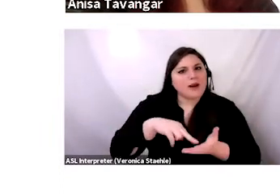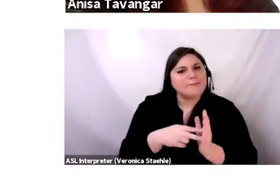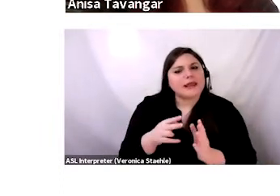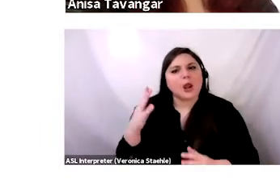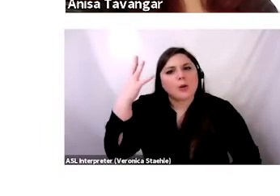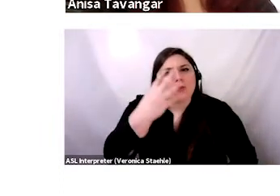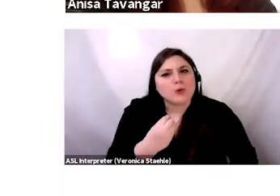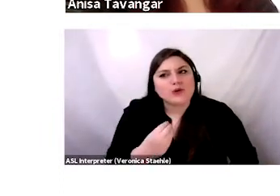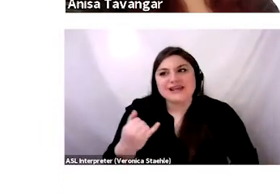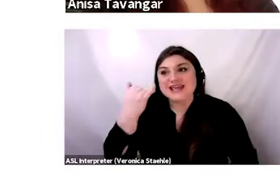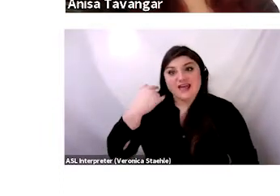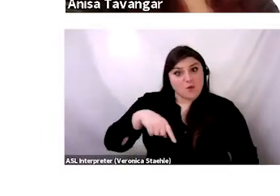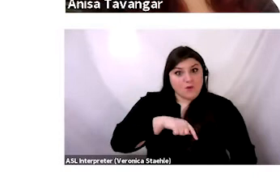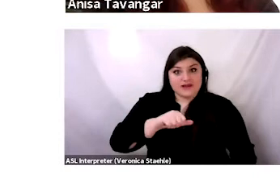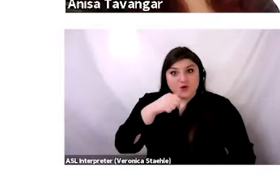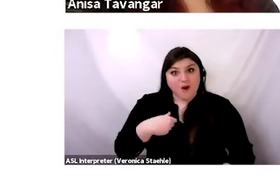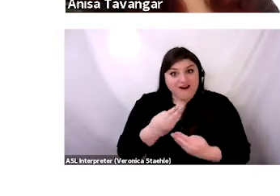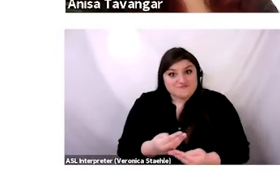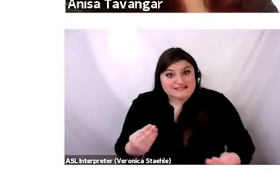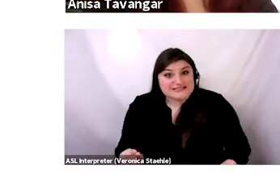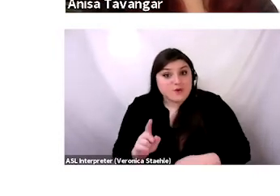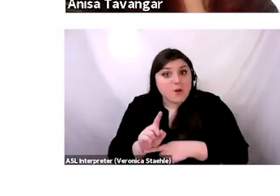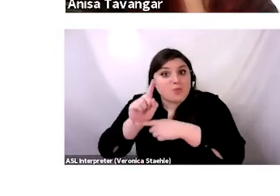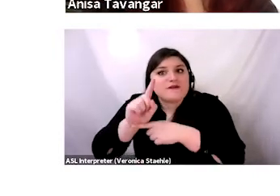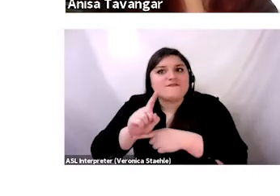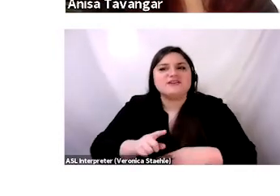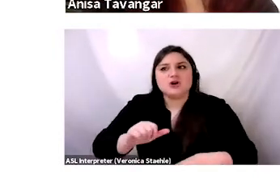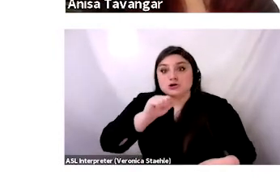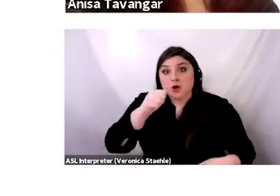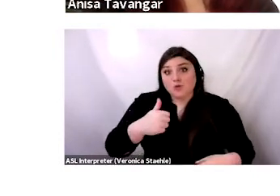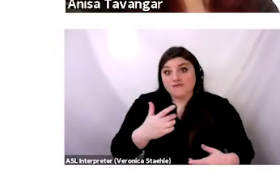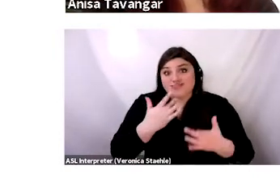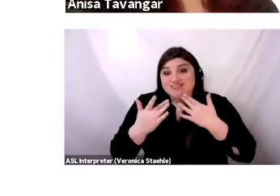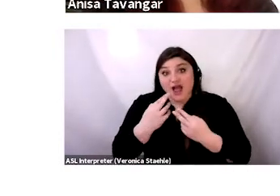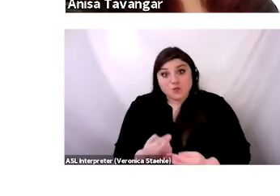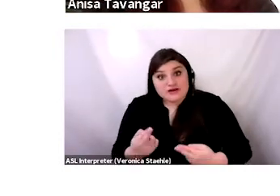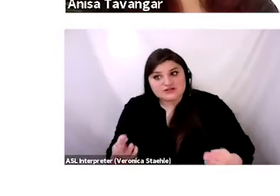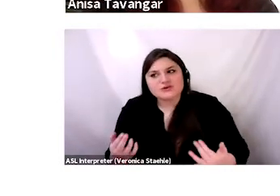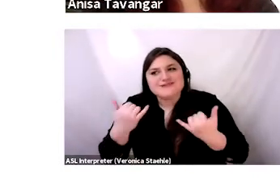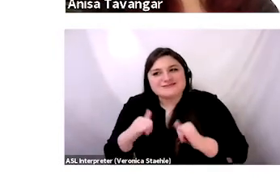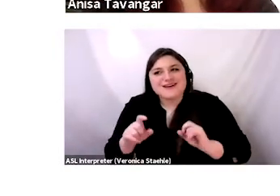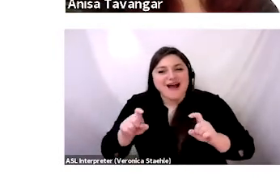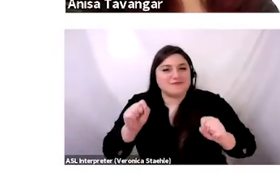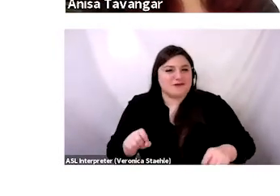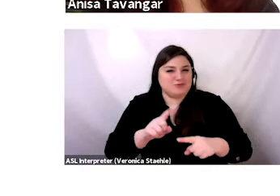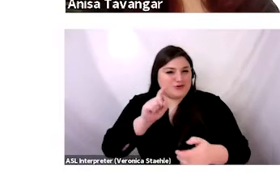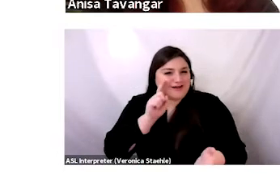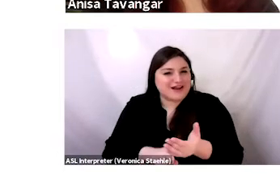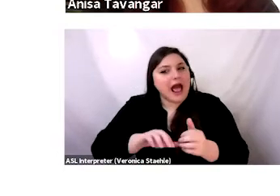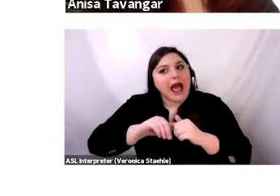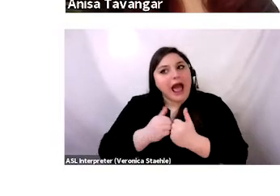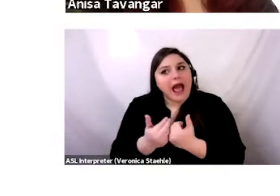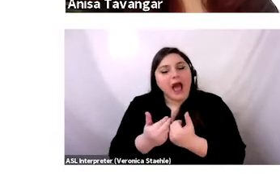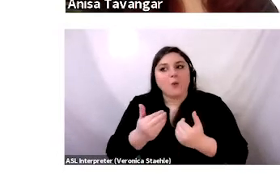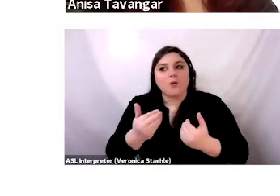beauty, what the space of beauty is in our lives when we lack material privilege, and even basic resources for living, the